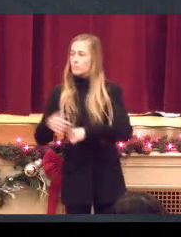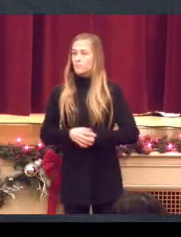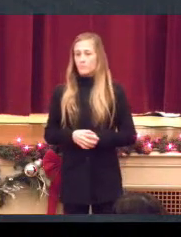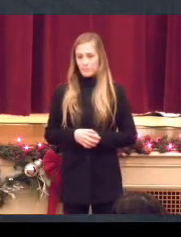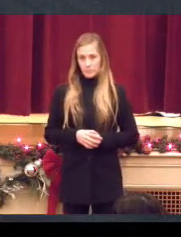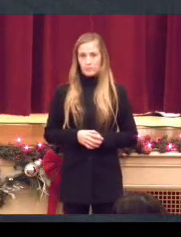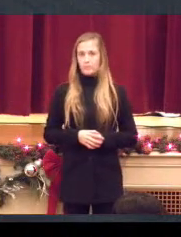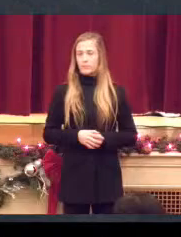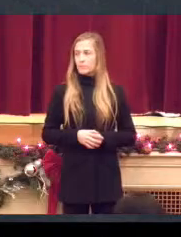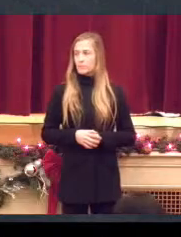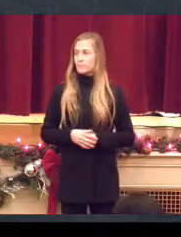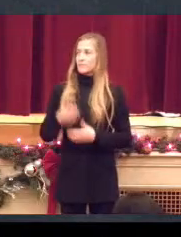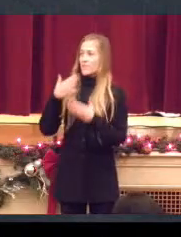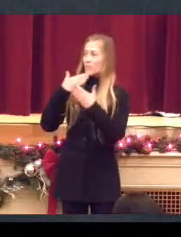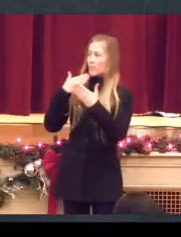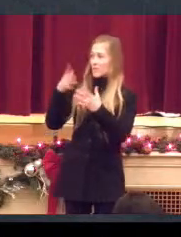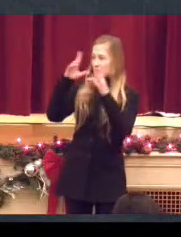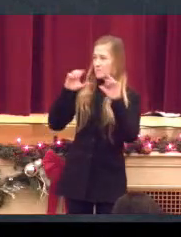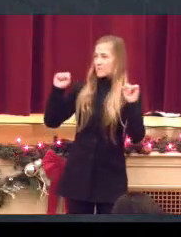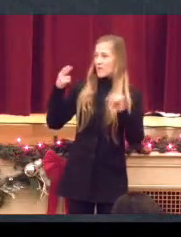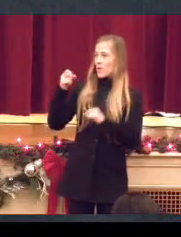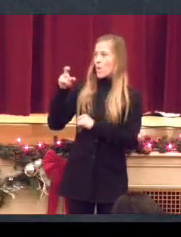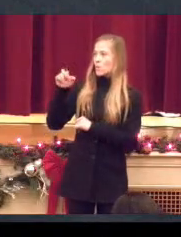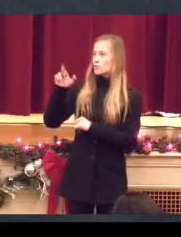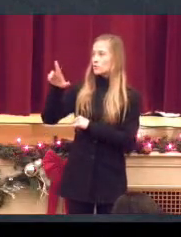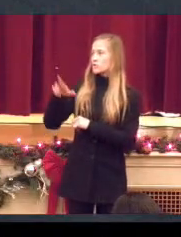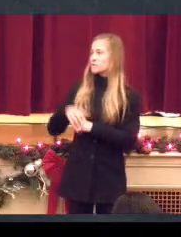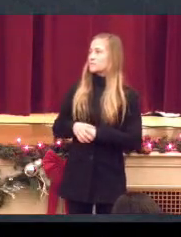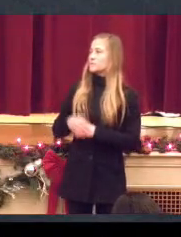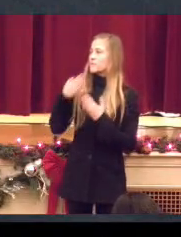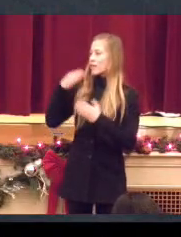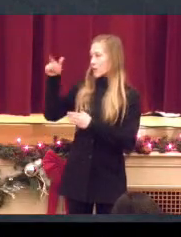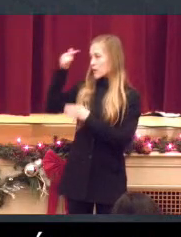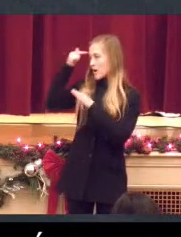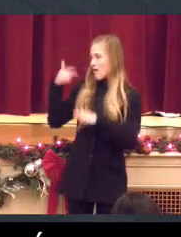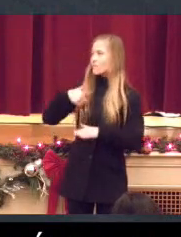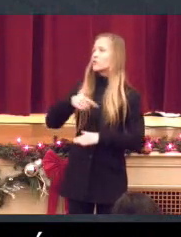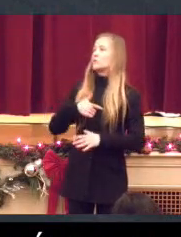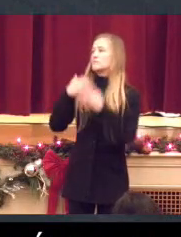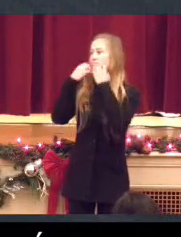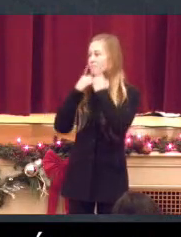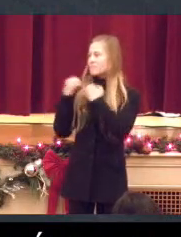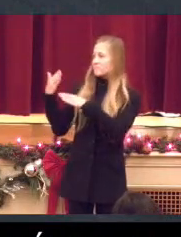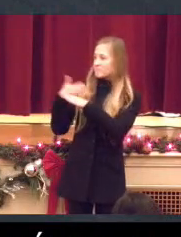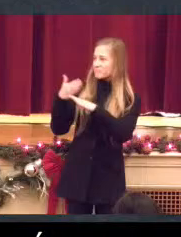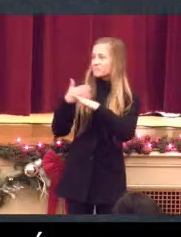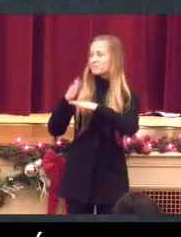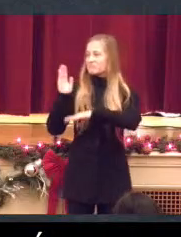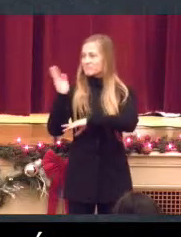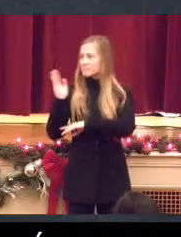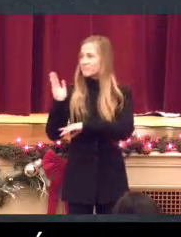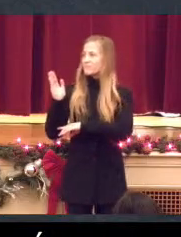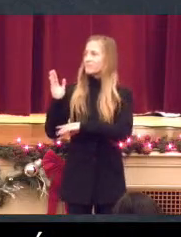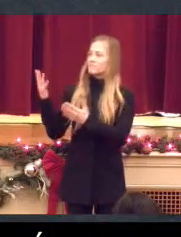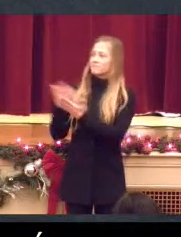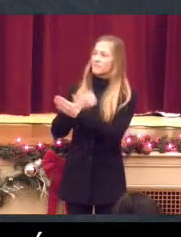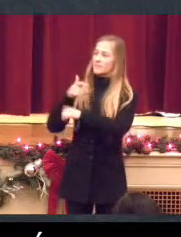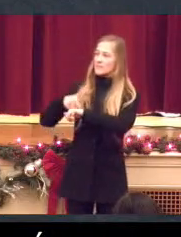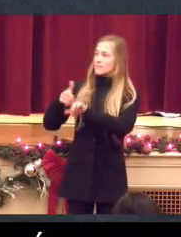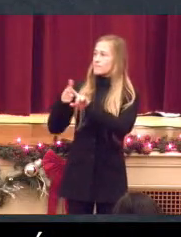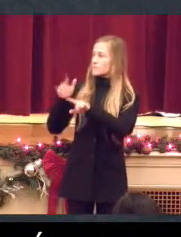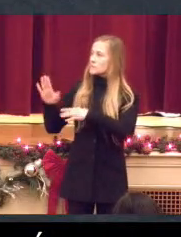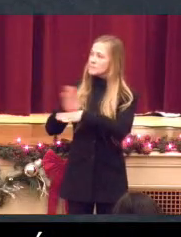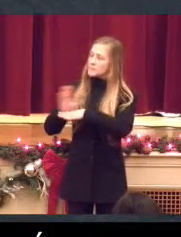Thank you, Superintendent Holler. Thank you, Governor, for being here. We do appreciate you sharing and taking time to share this information with